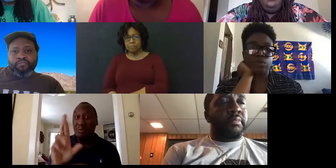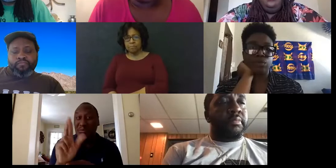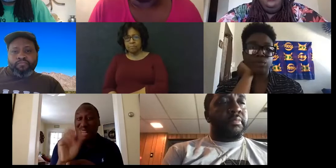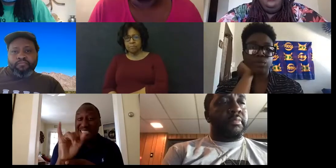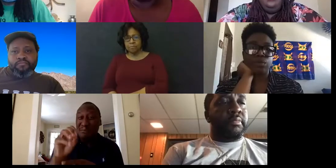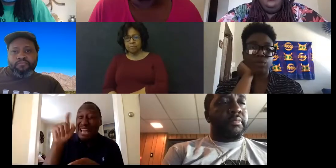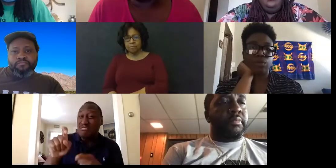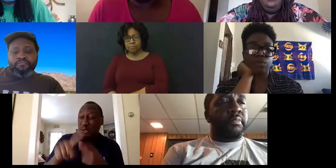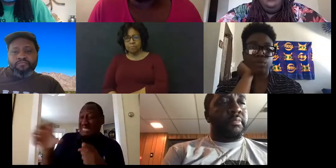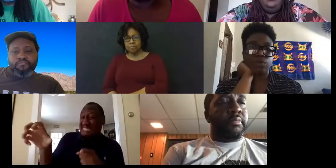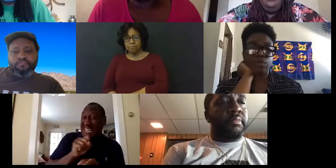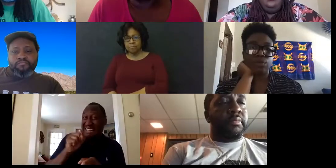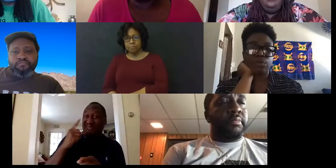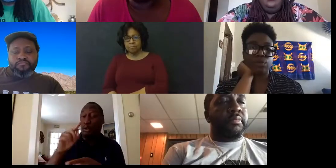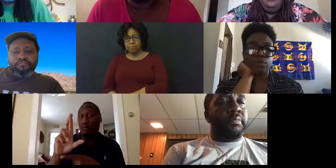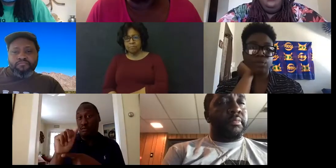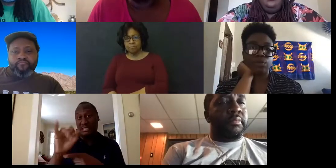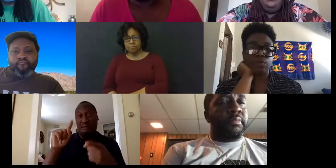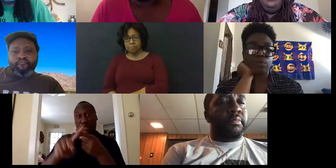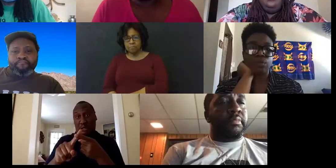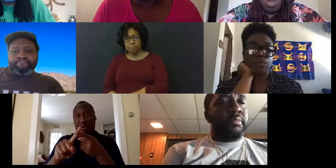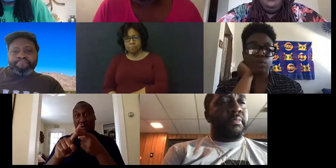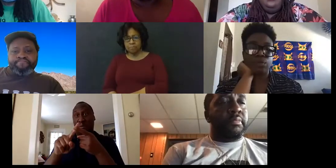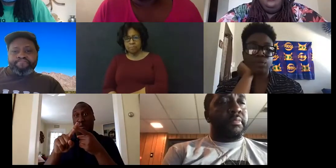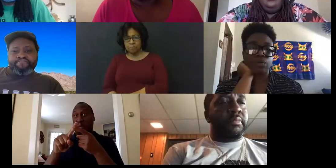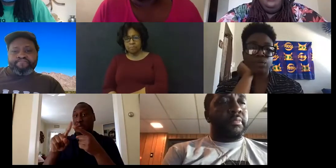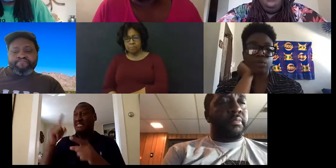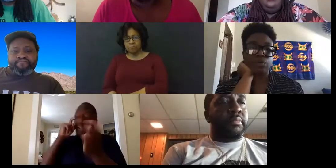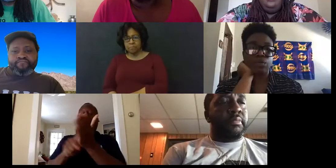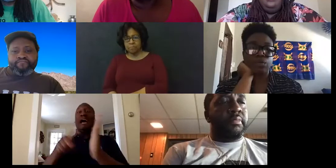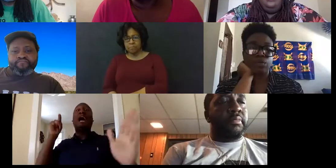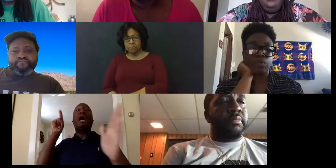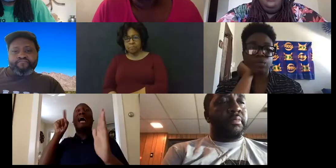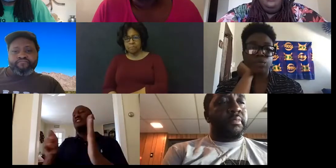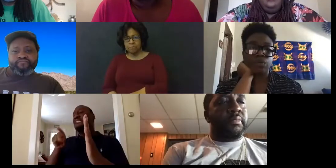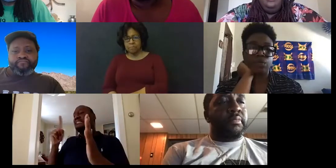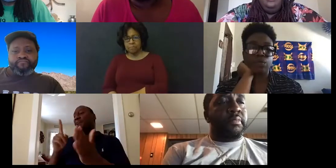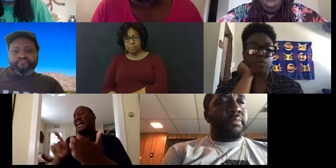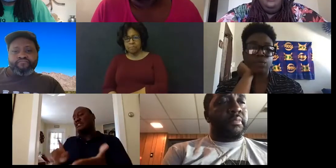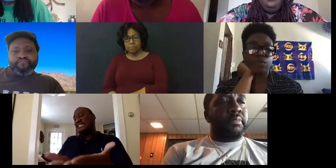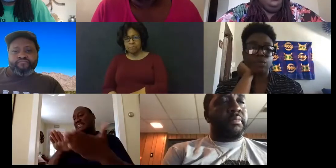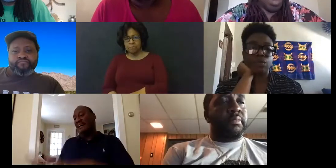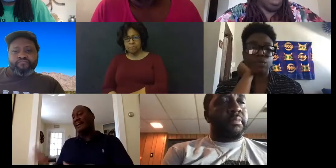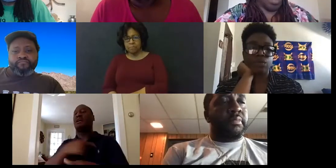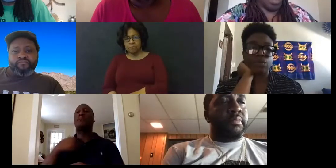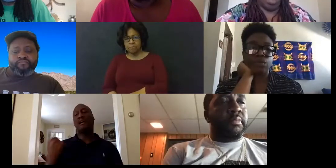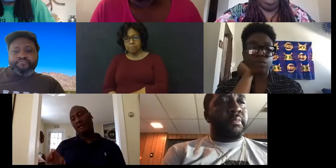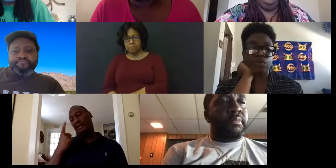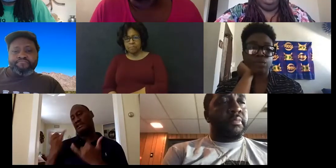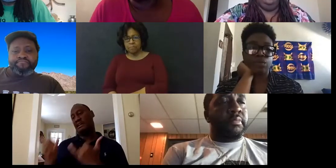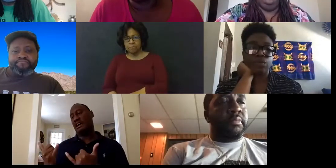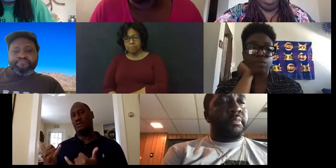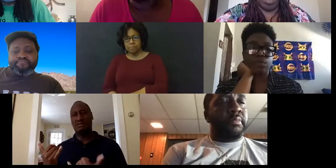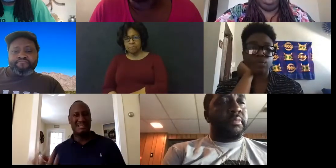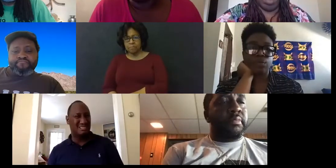daddy died. I was heartbroken. She knew about it was racism. And